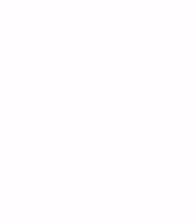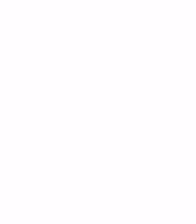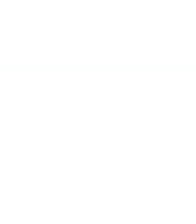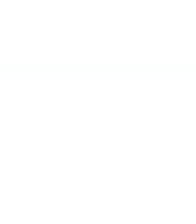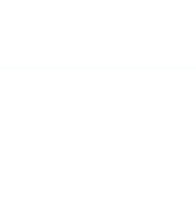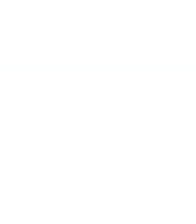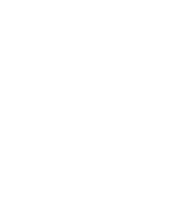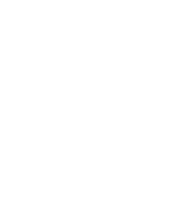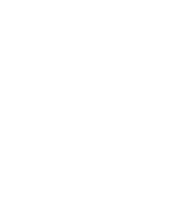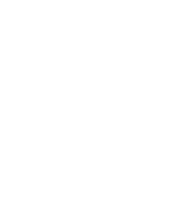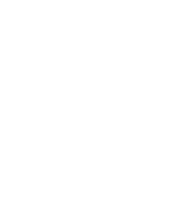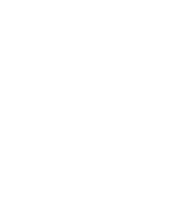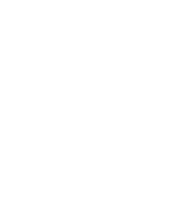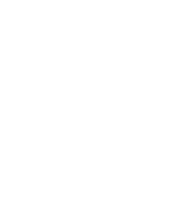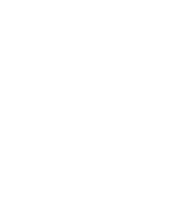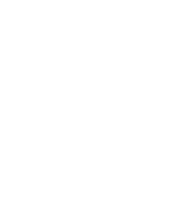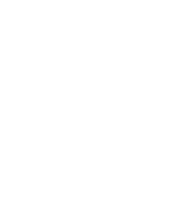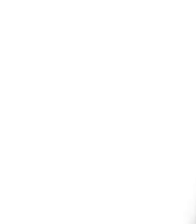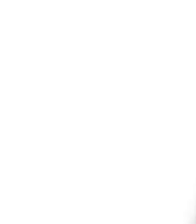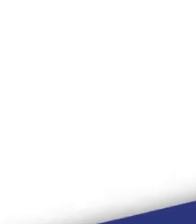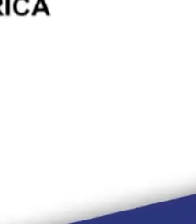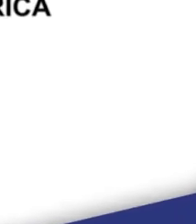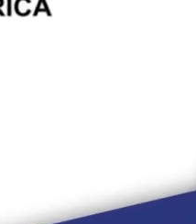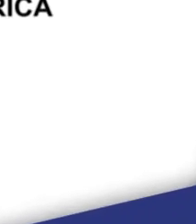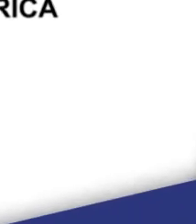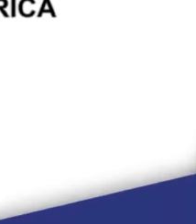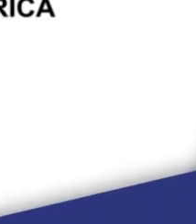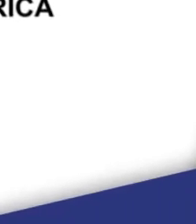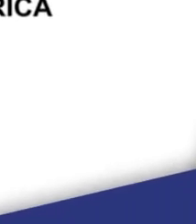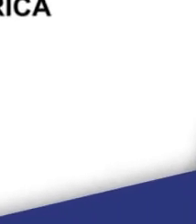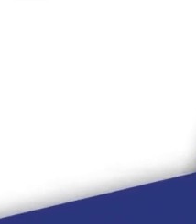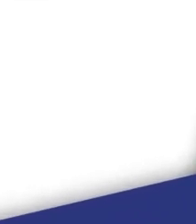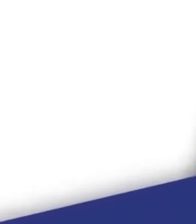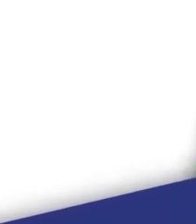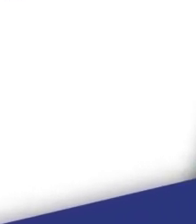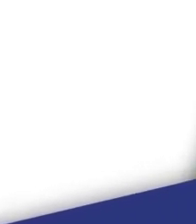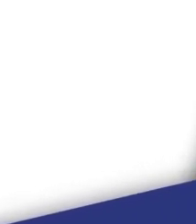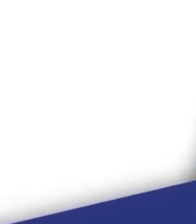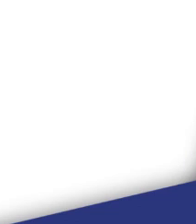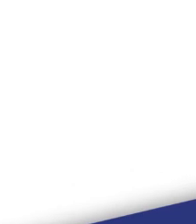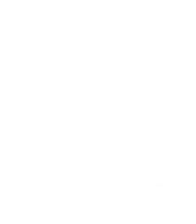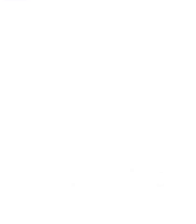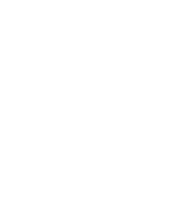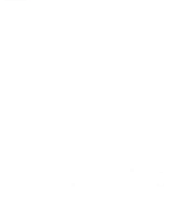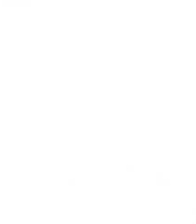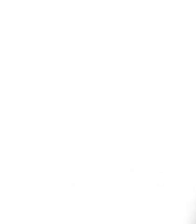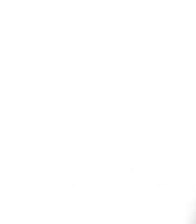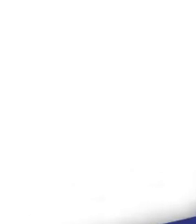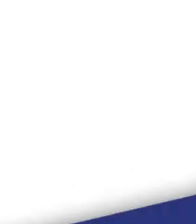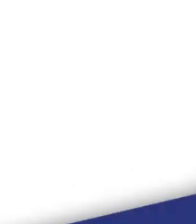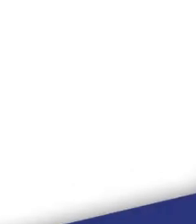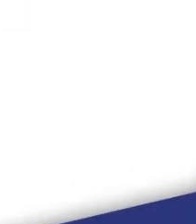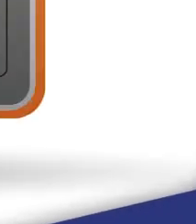Wasamatrix 2021 Catch-Up is brought to you by the Department of Basic Education, NECT,